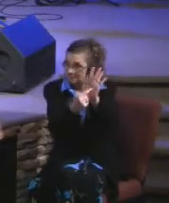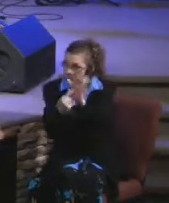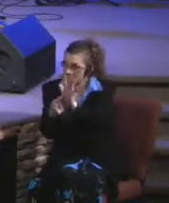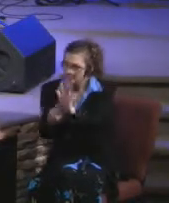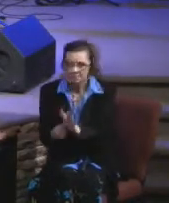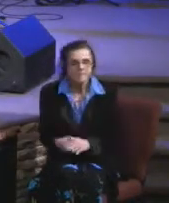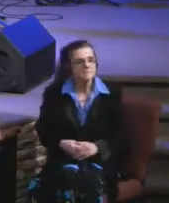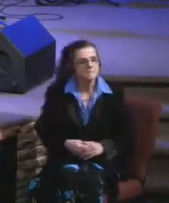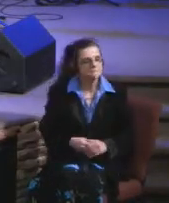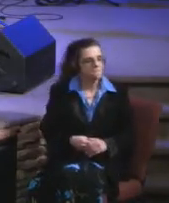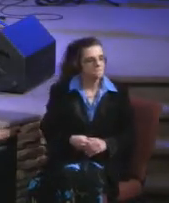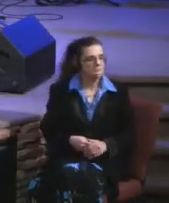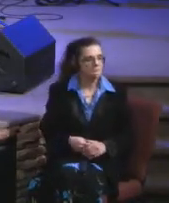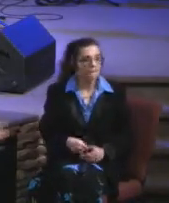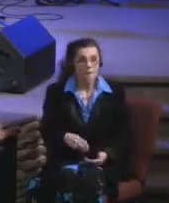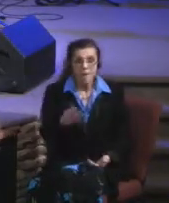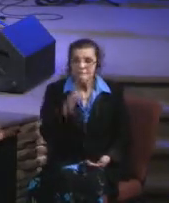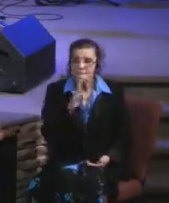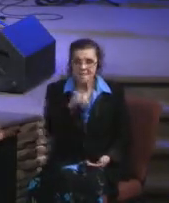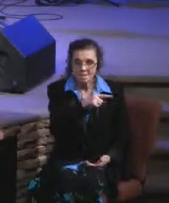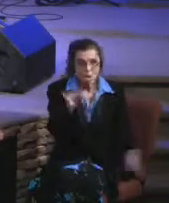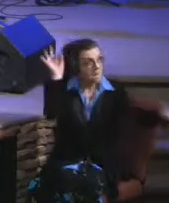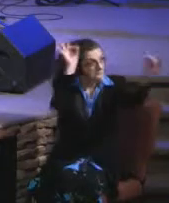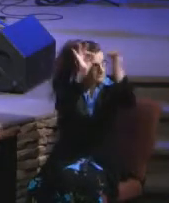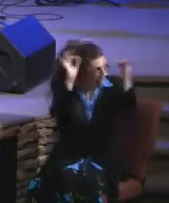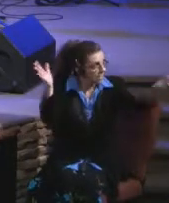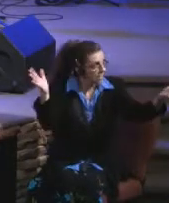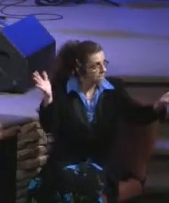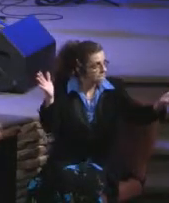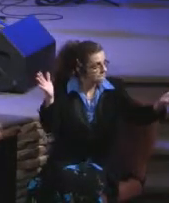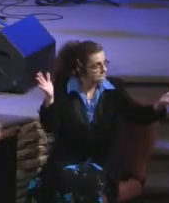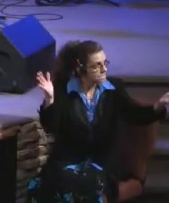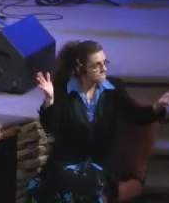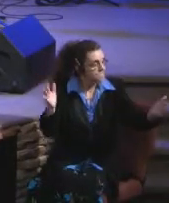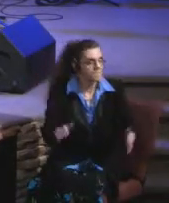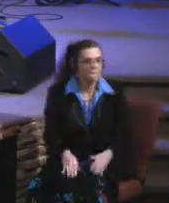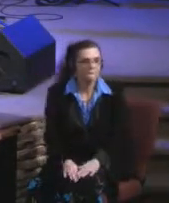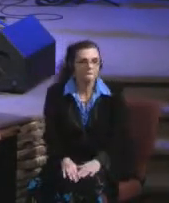it's verse 48, he says, be ye therefore perfect.